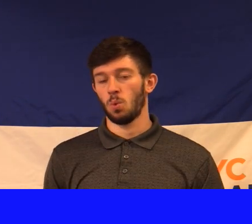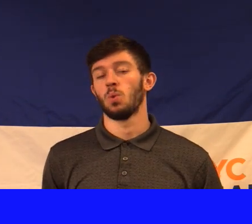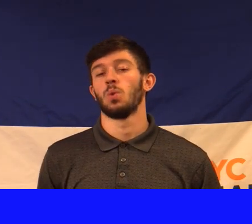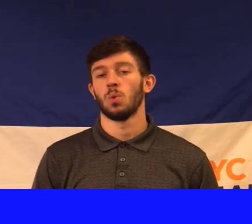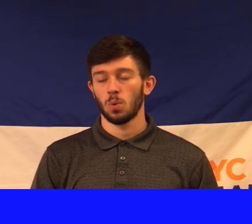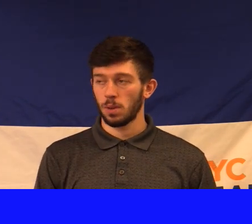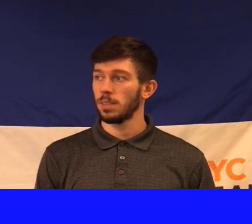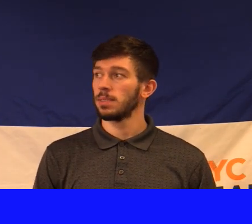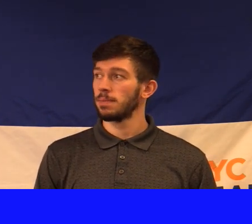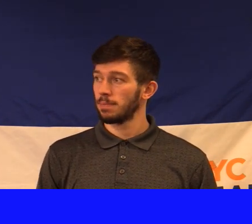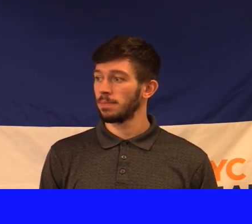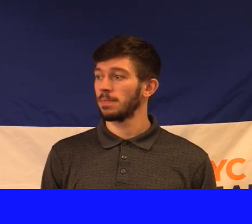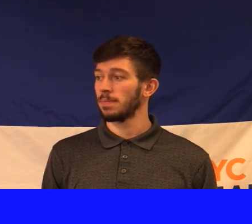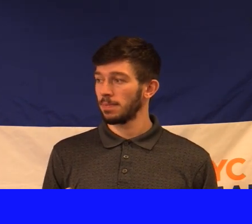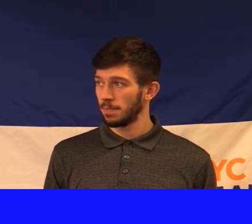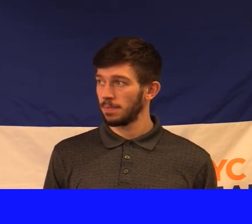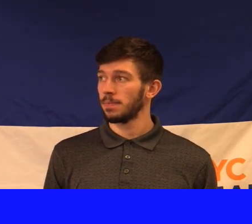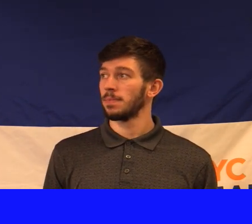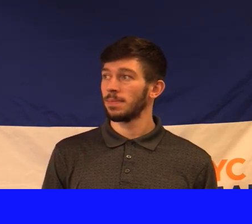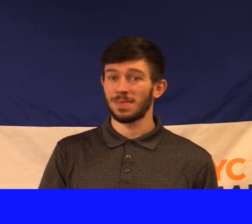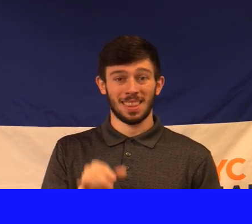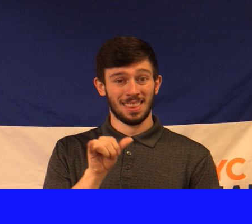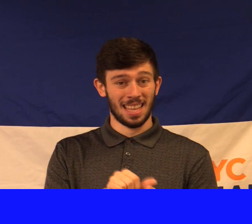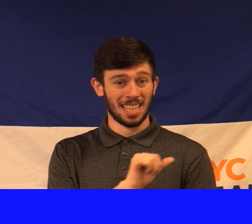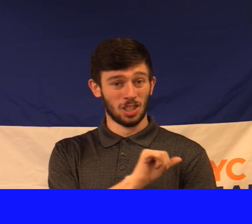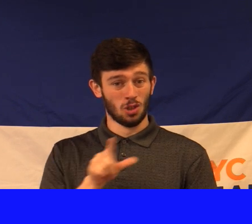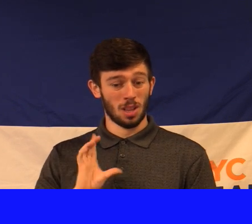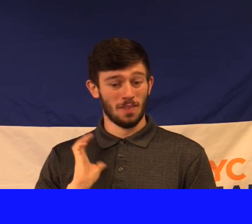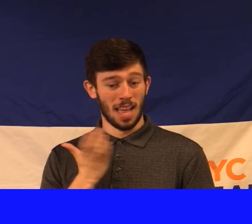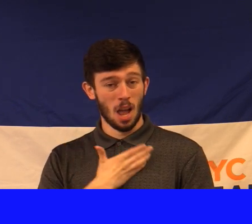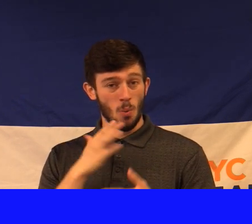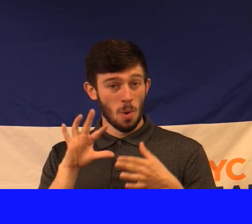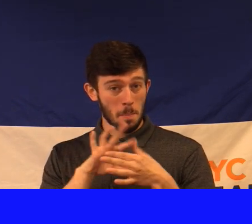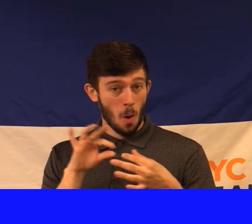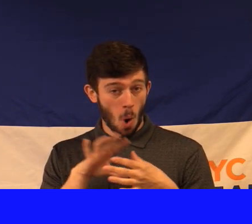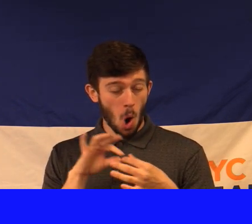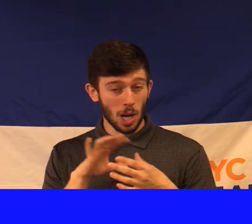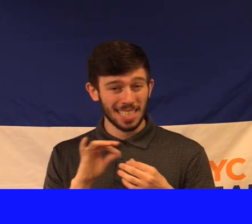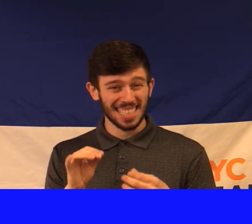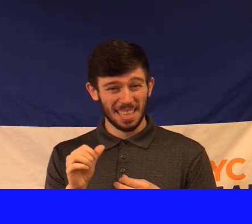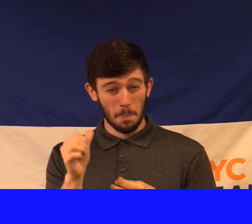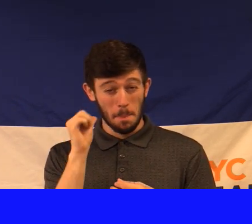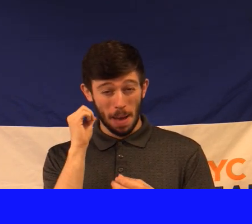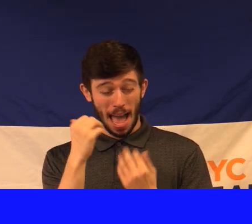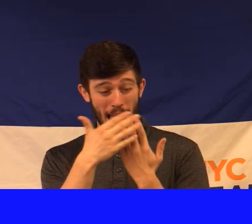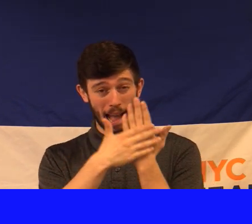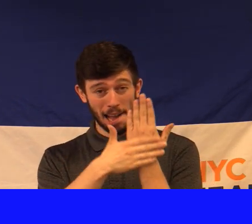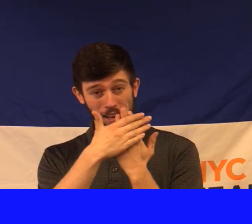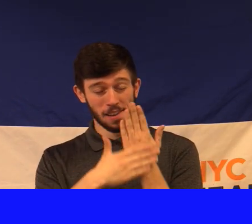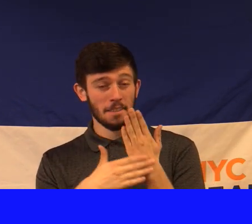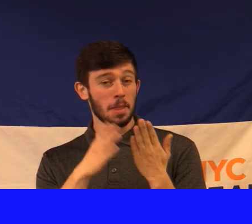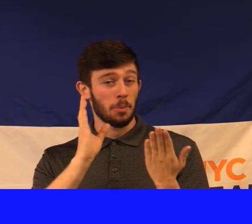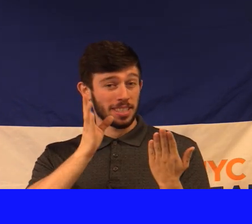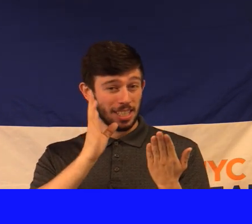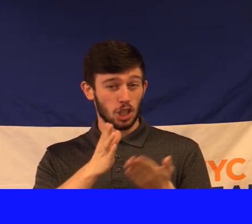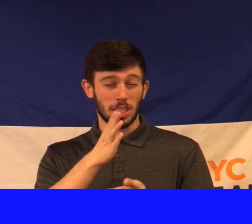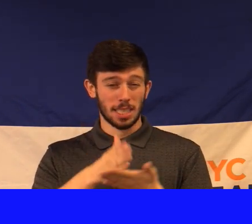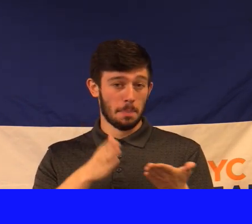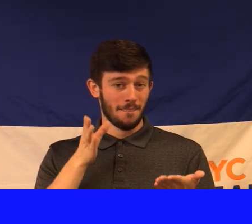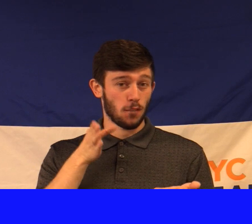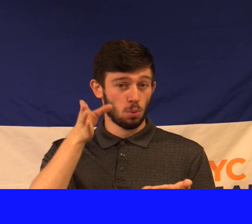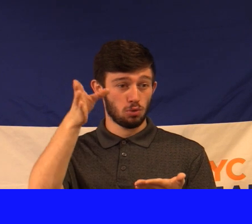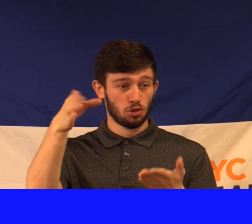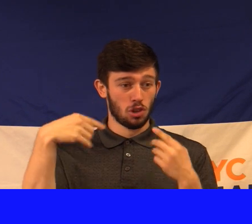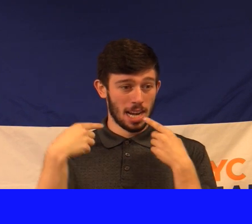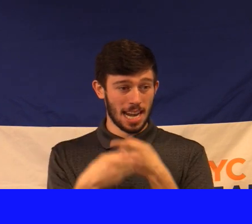So that's all the prepared remarks we had. The back of the presentation is some future GASB pronouncements. I say future, they're